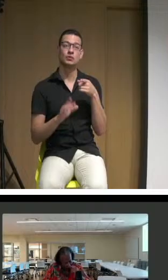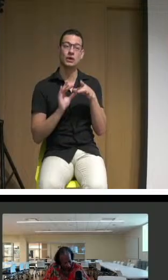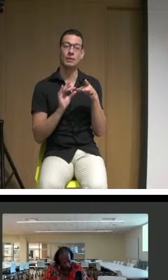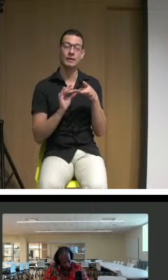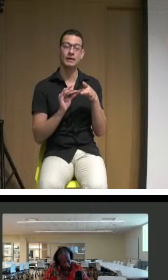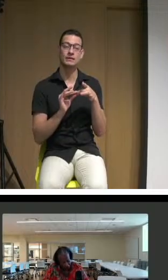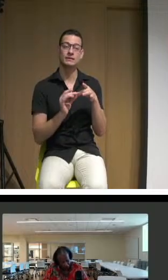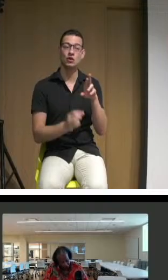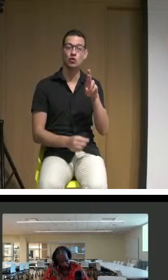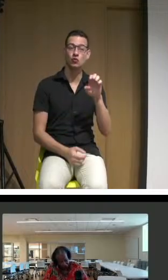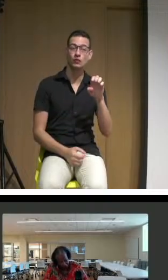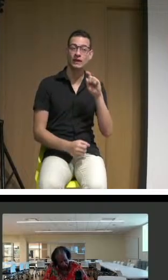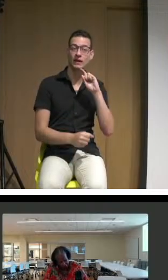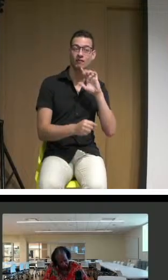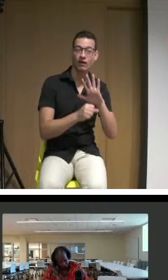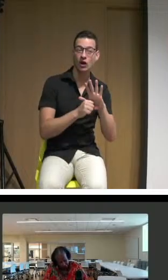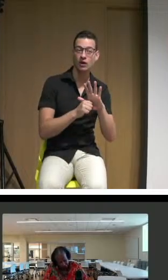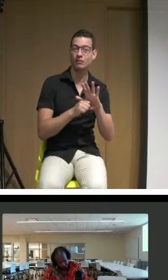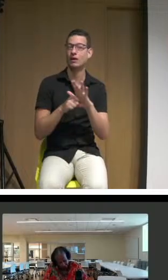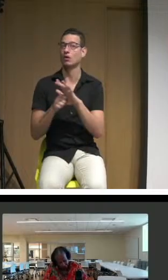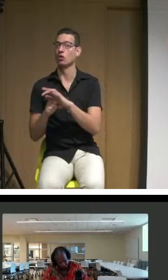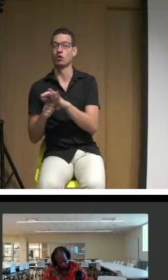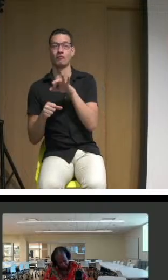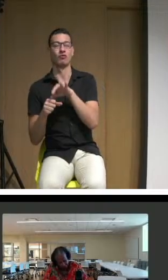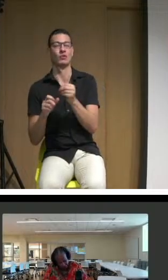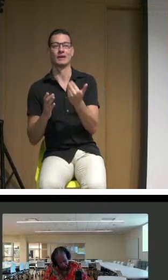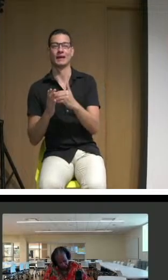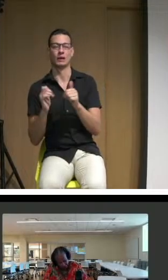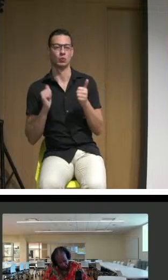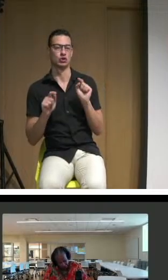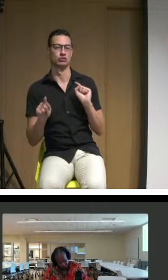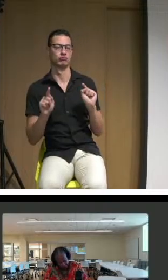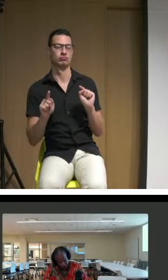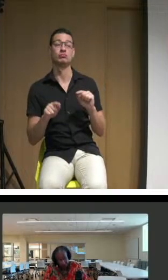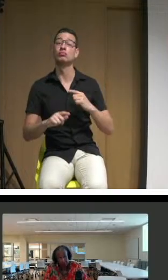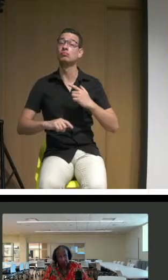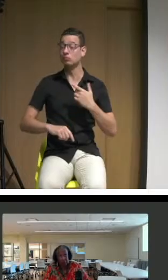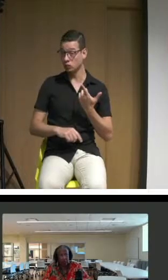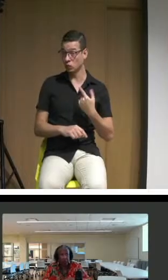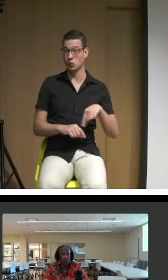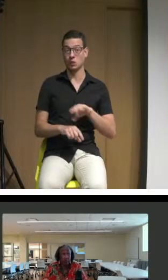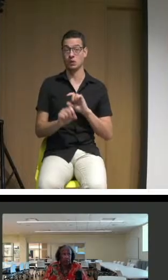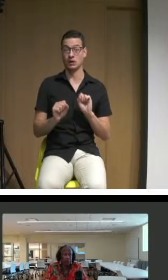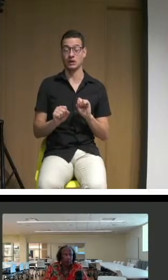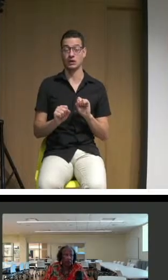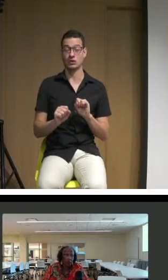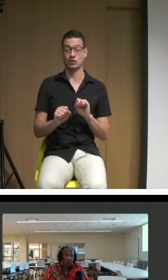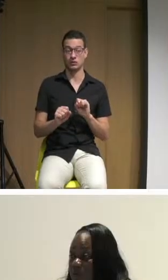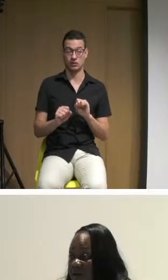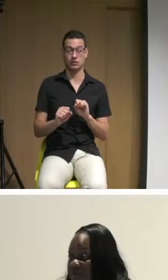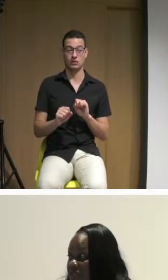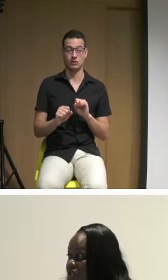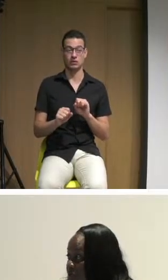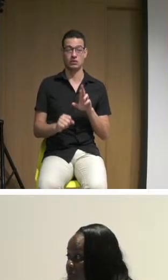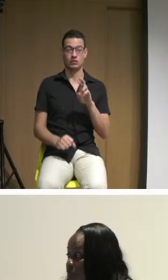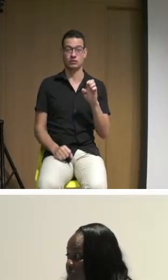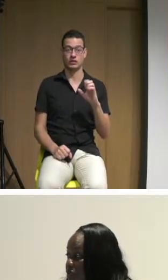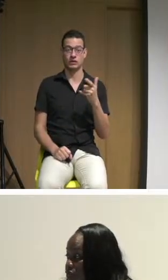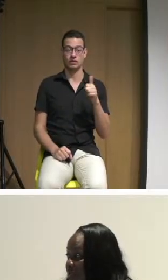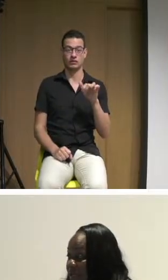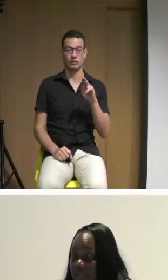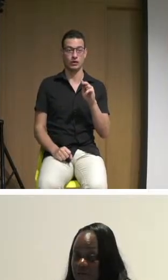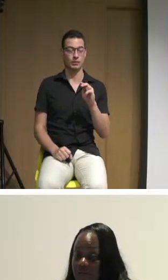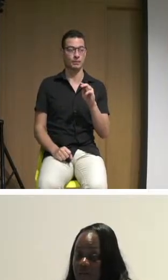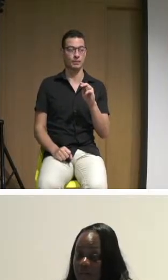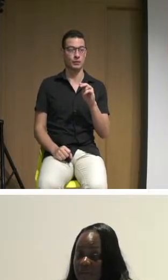you clarify, please? So I think this would be the commission. We could reconfirm, if there's an agreement to reconfirm our vice chair, then we